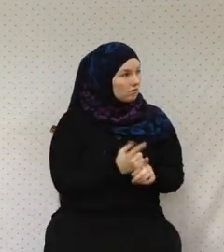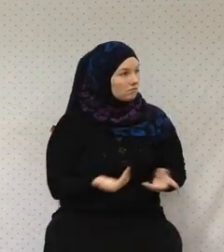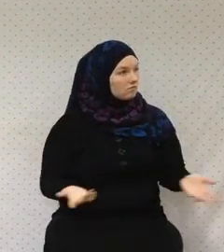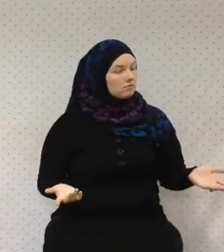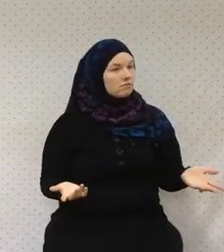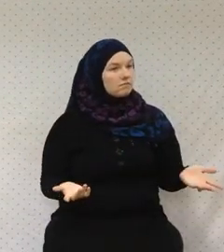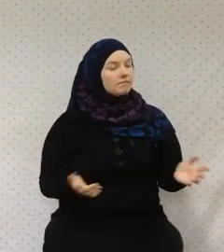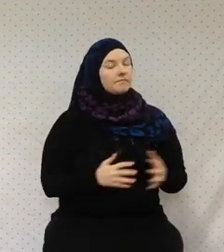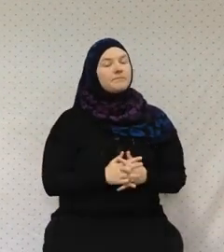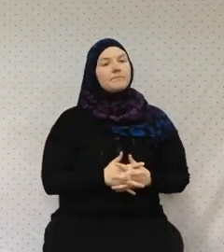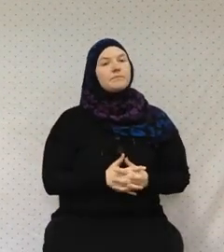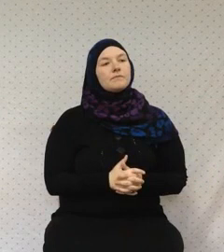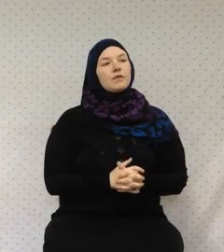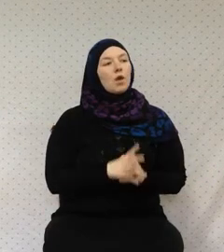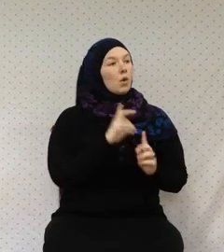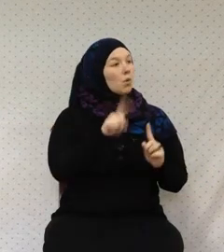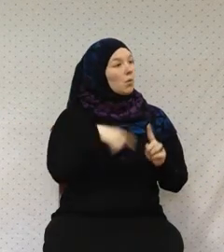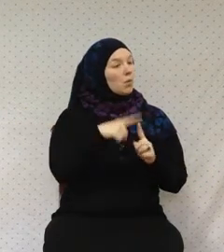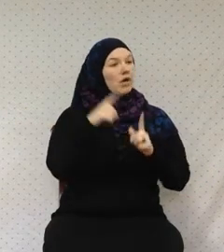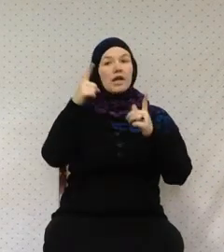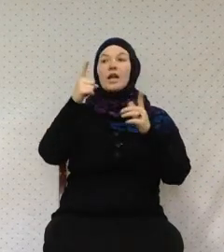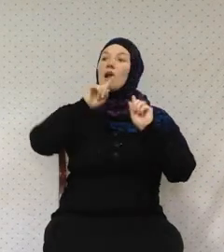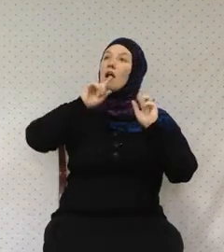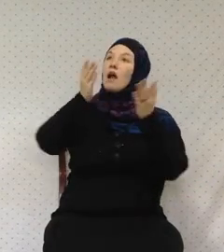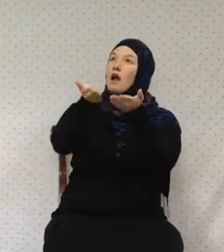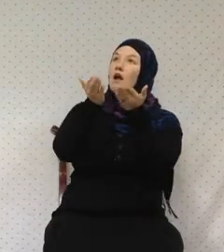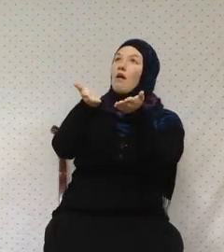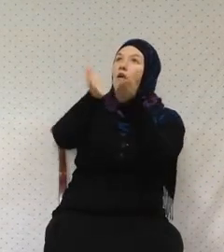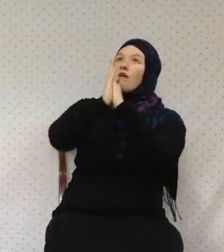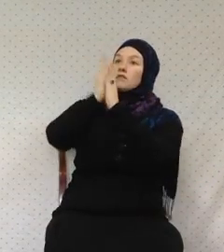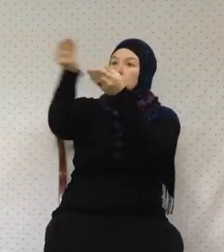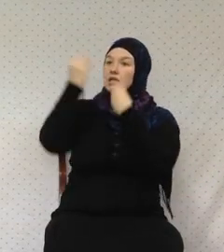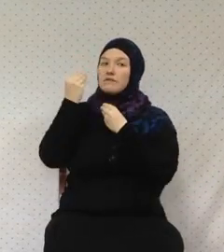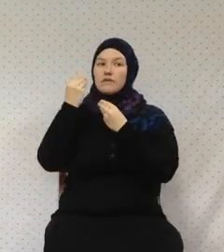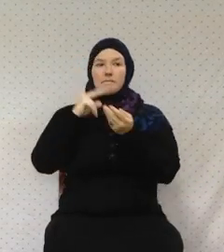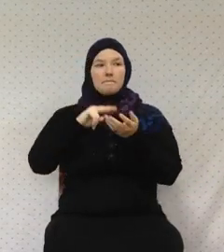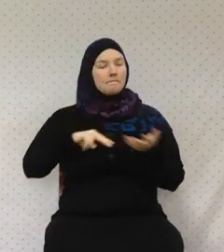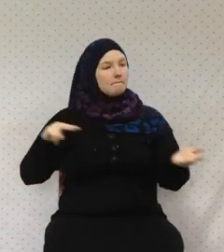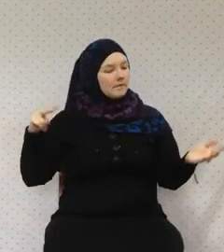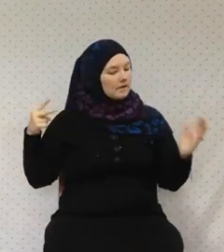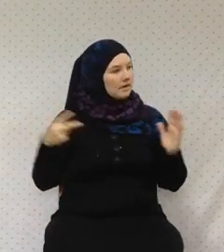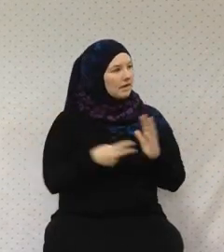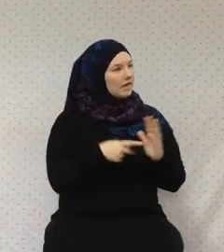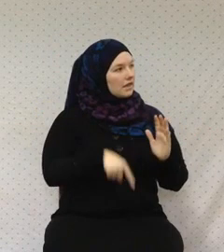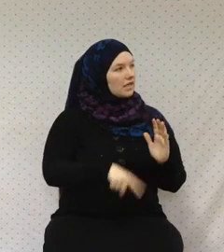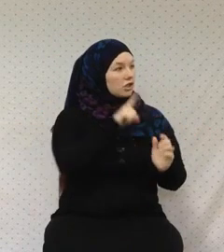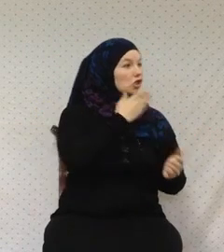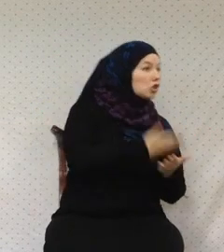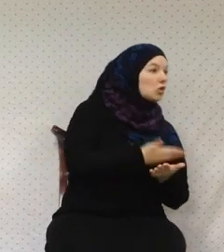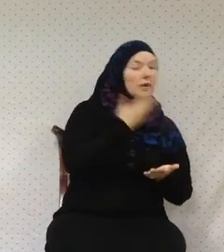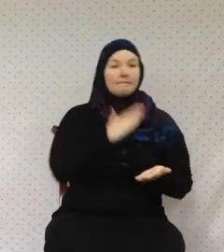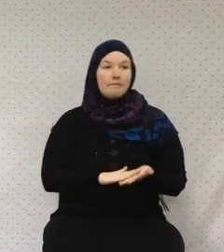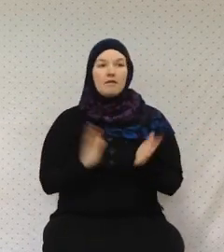right? And when He gives what you ask for, it doesn't necessarily mean that this is good or